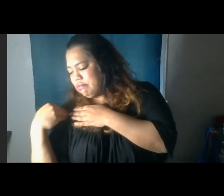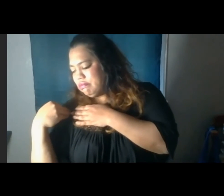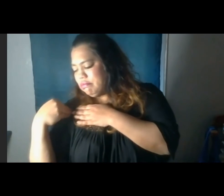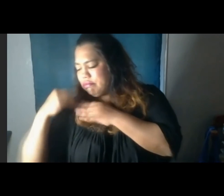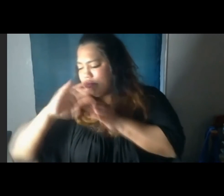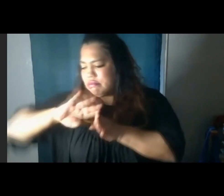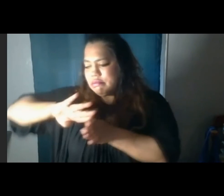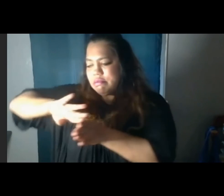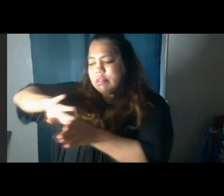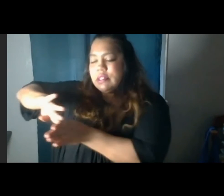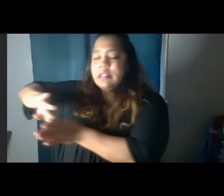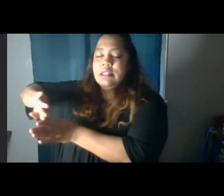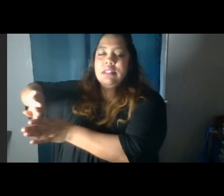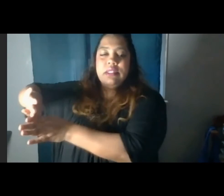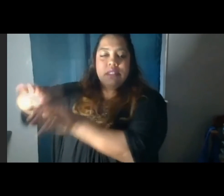it